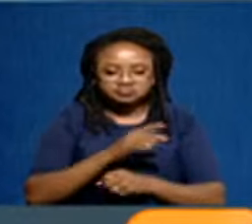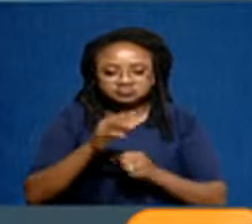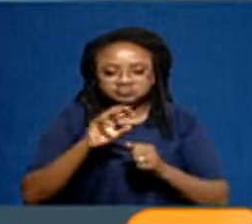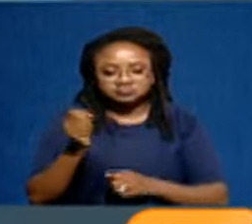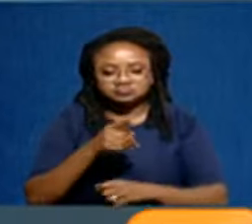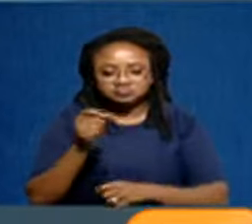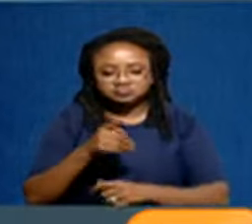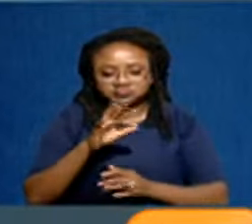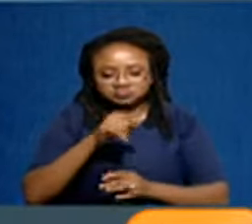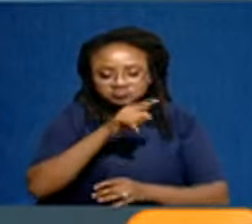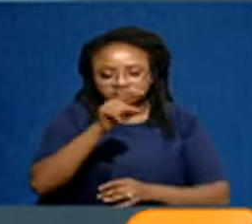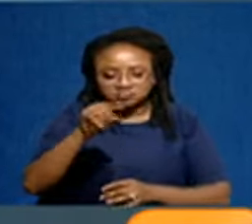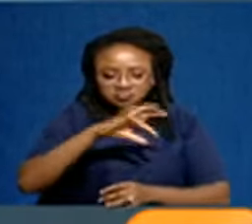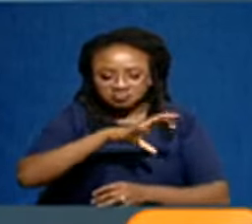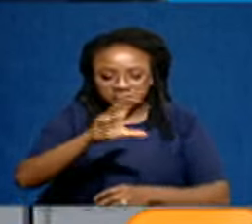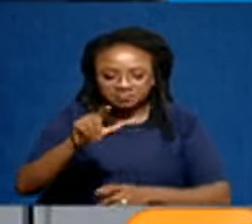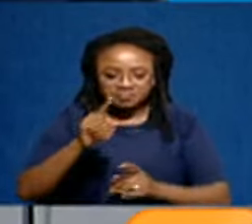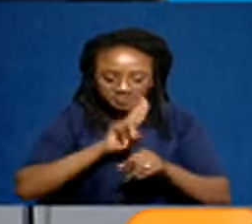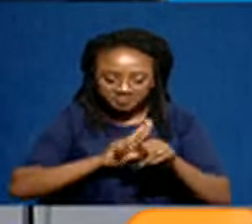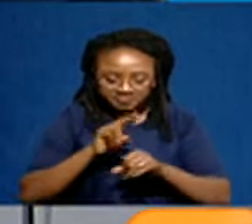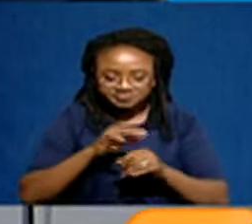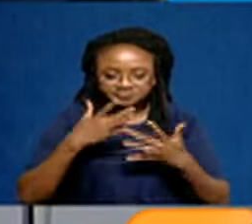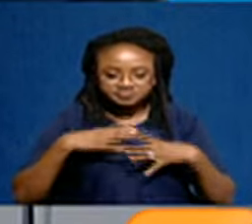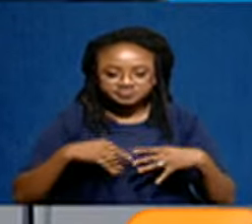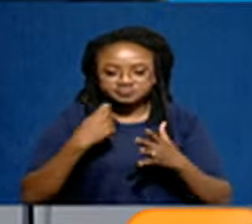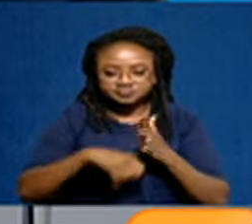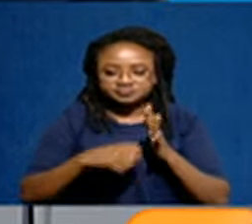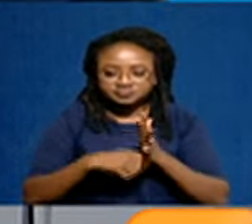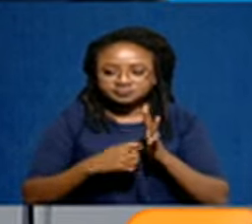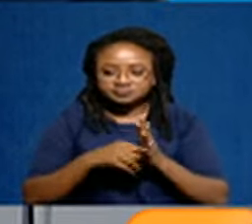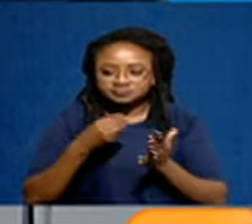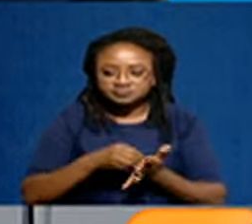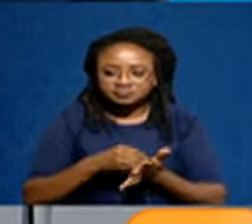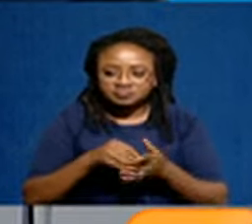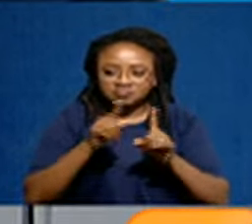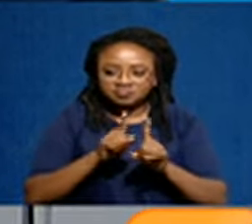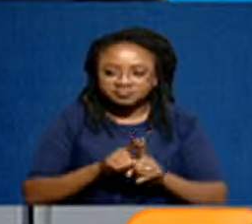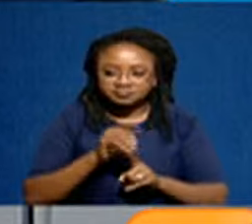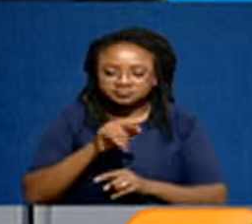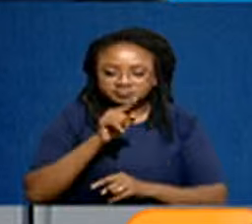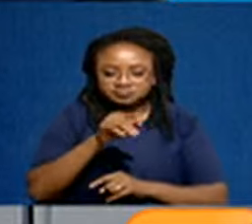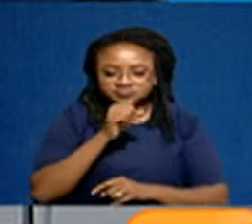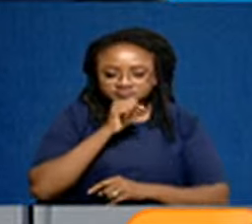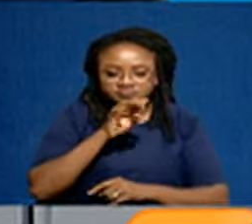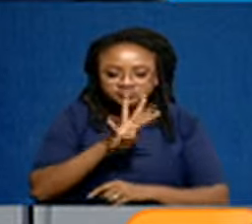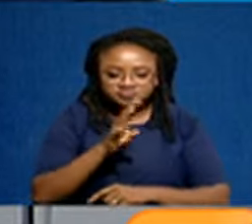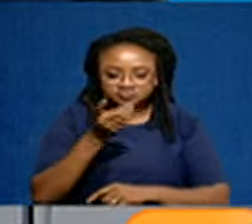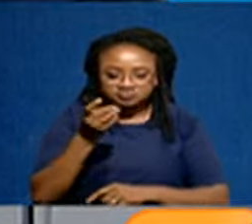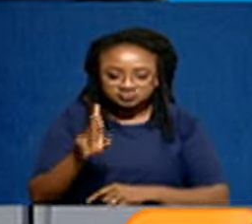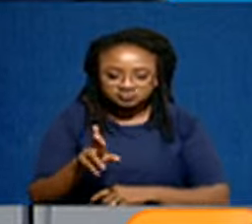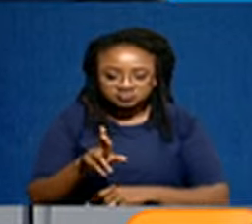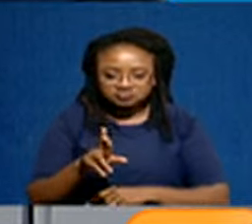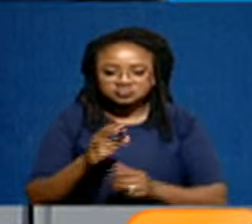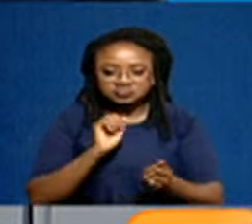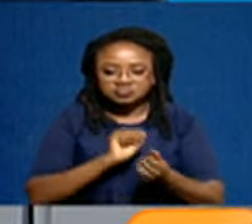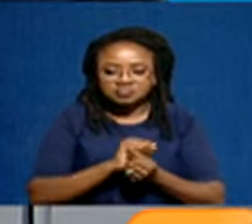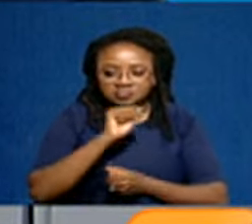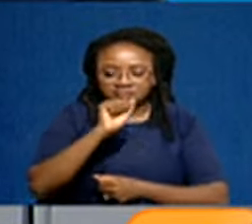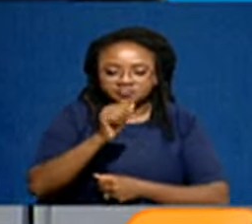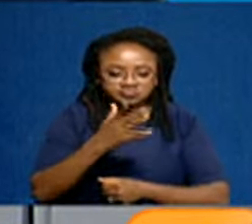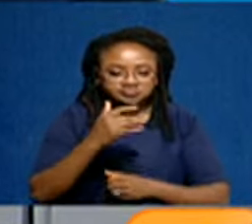All right. Using taxpayers' money. All right. In particular, Rakanidi, out of my 54 doctors, 14 are on a study leave. And